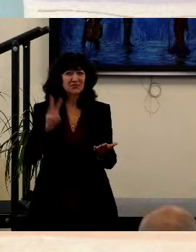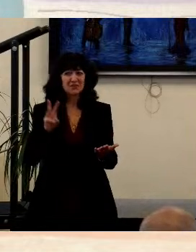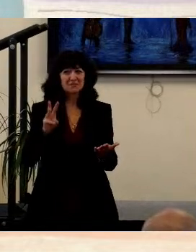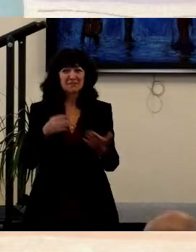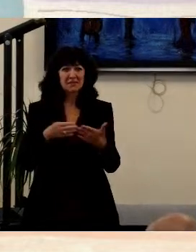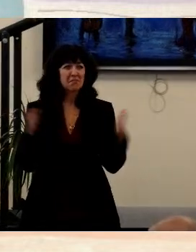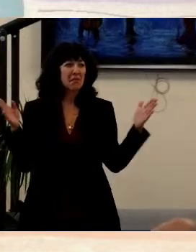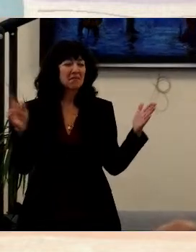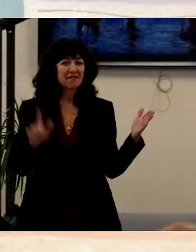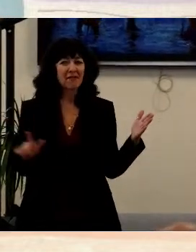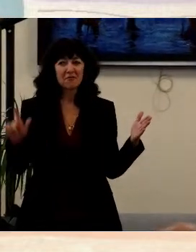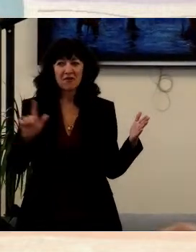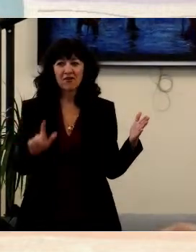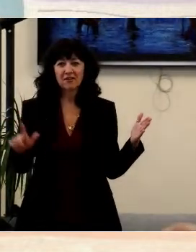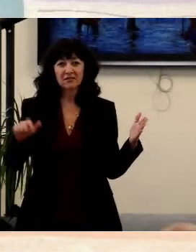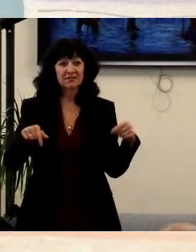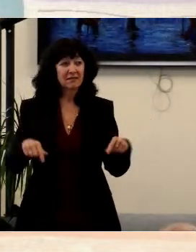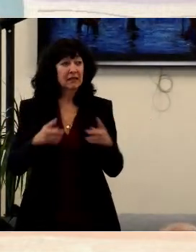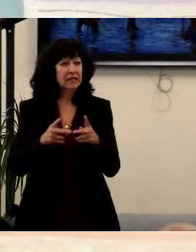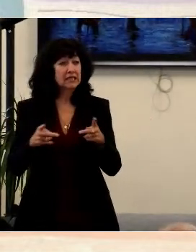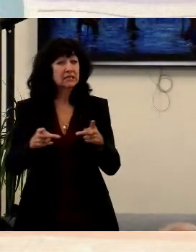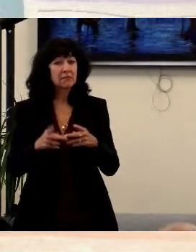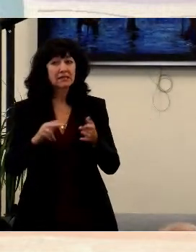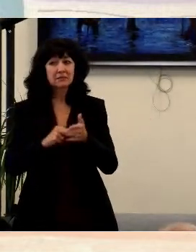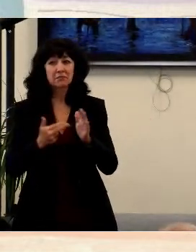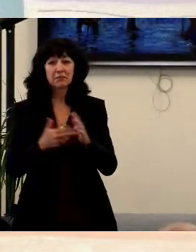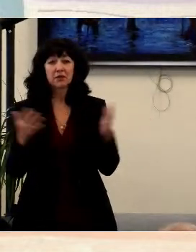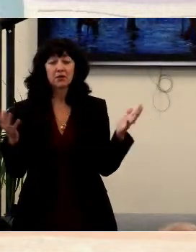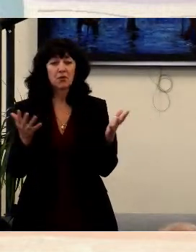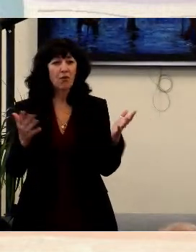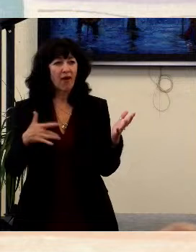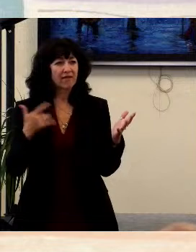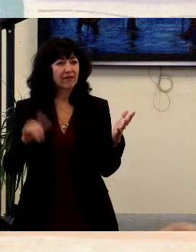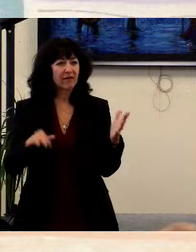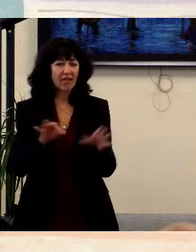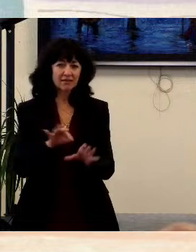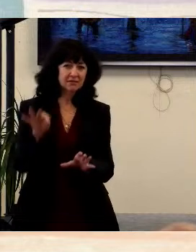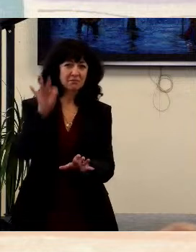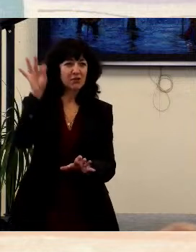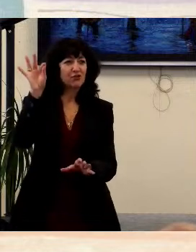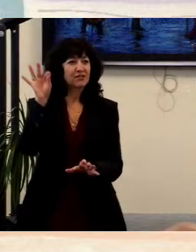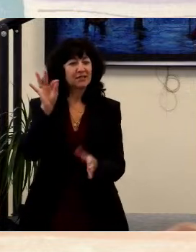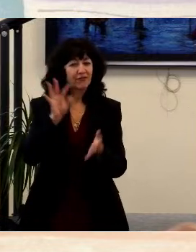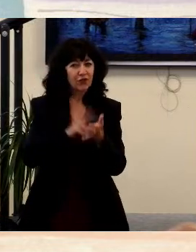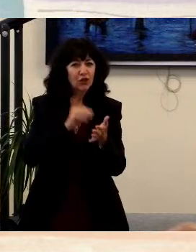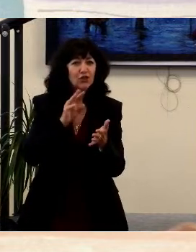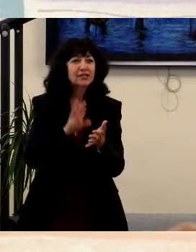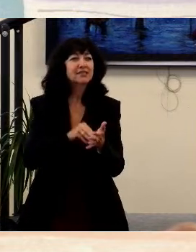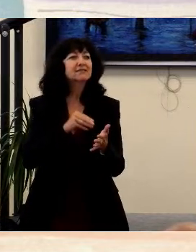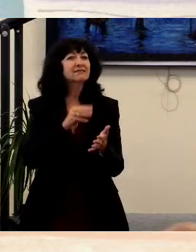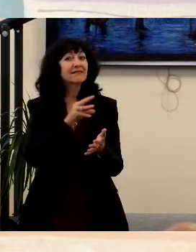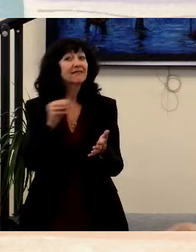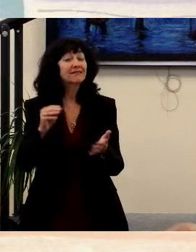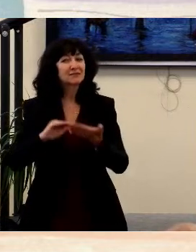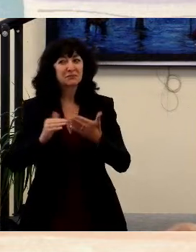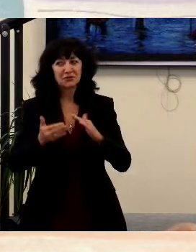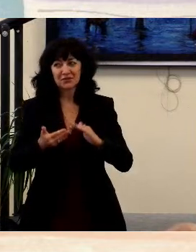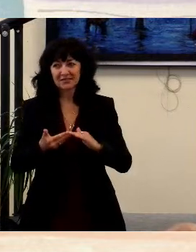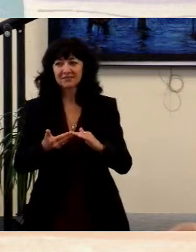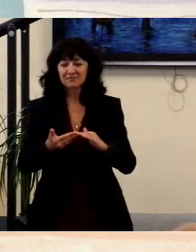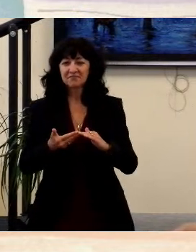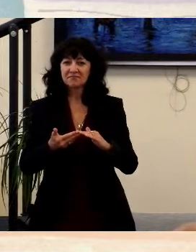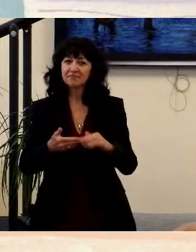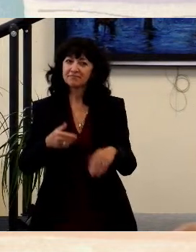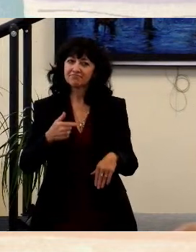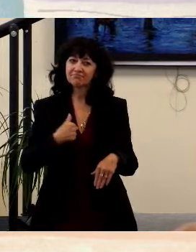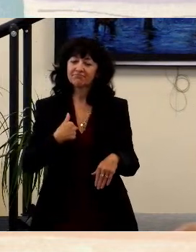a place that embodies the spirit of learning and community. I'm privileged to represent Casey